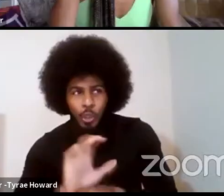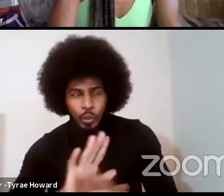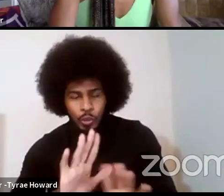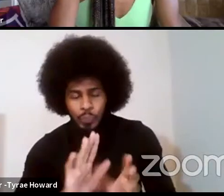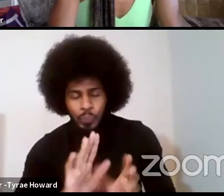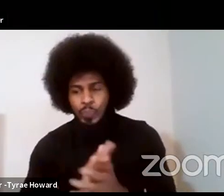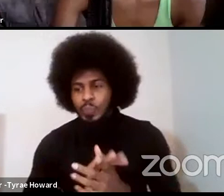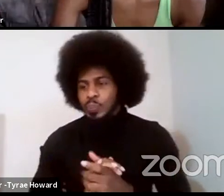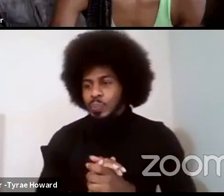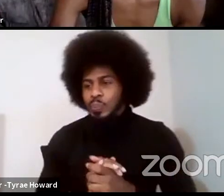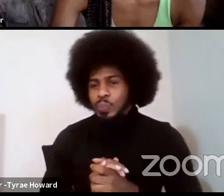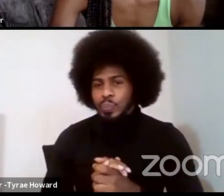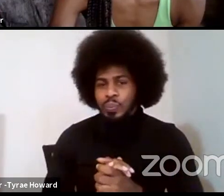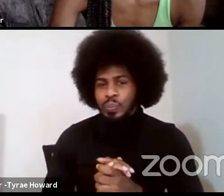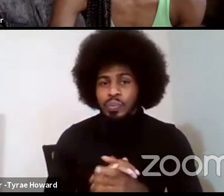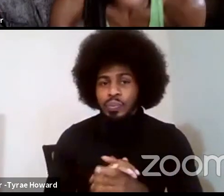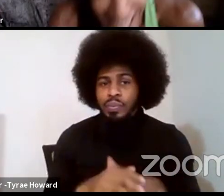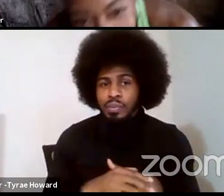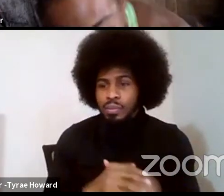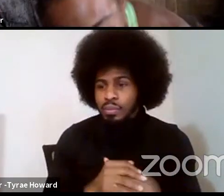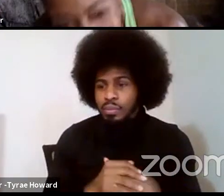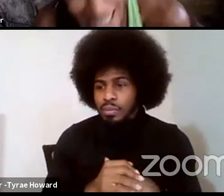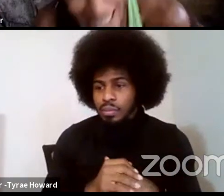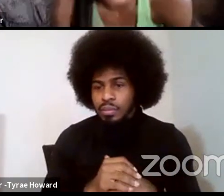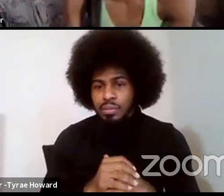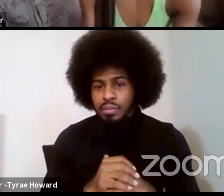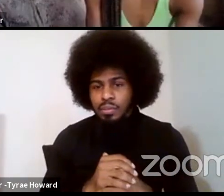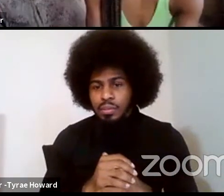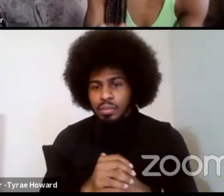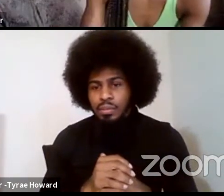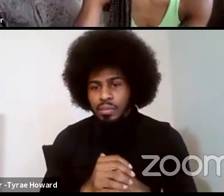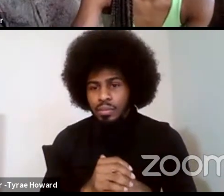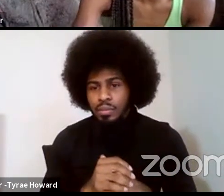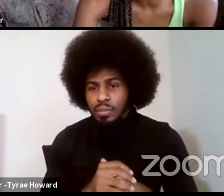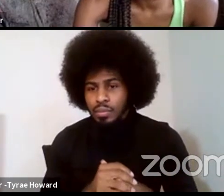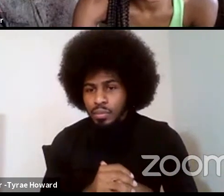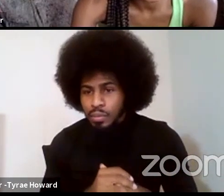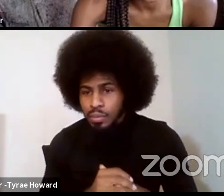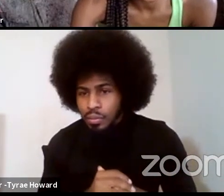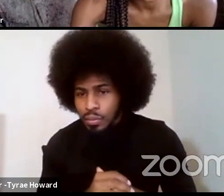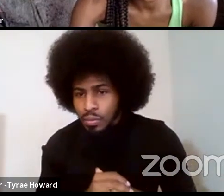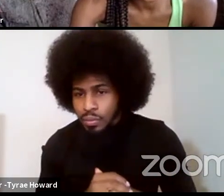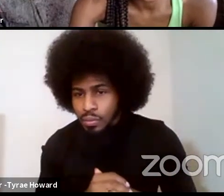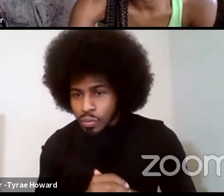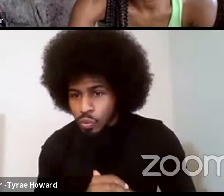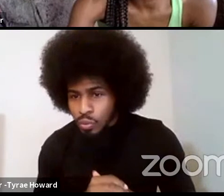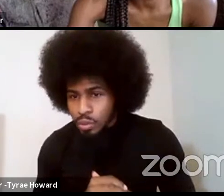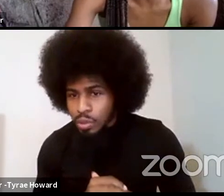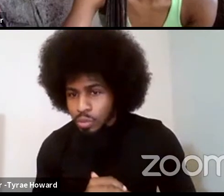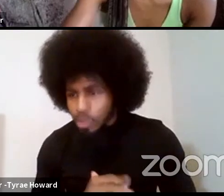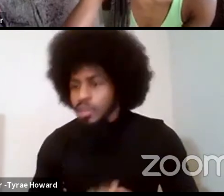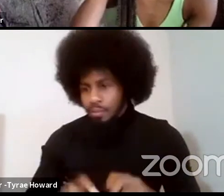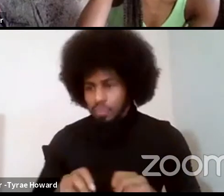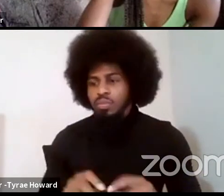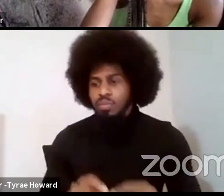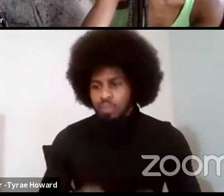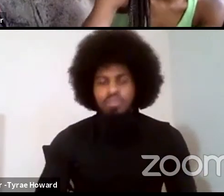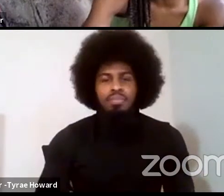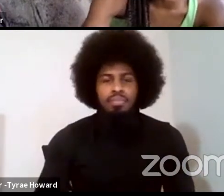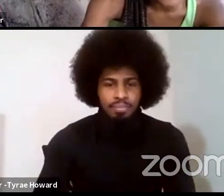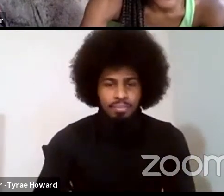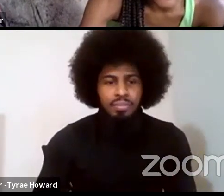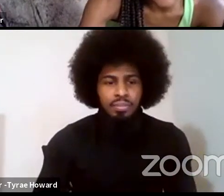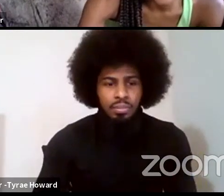Rena. Wait, Reggie. Oh, she's back. I know you said more money, but Rena's here. You're going to sing. Come on, Reggie. One.